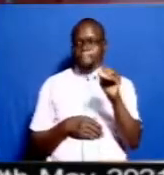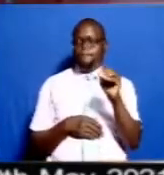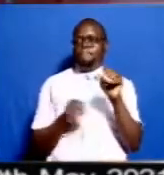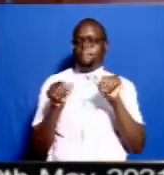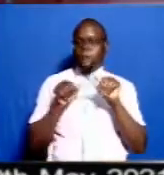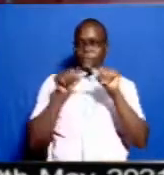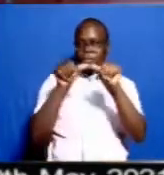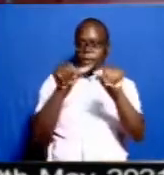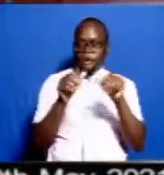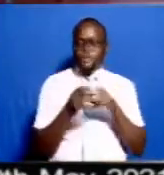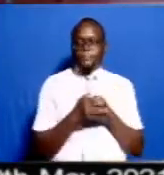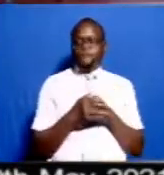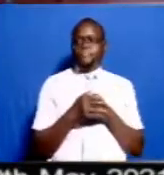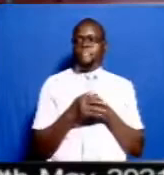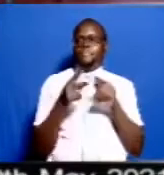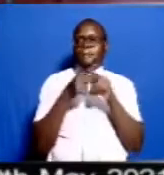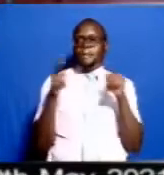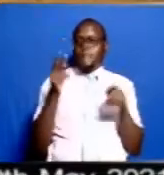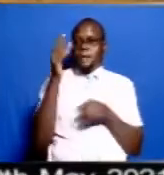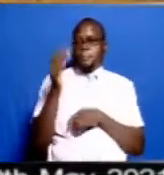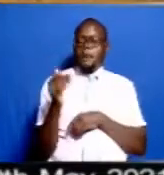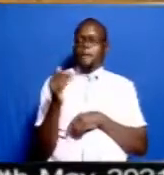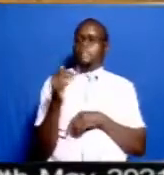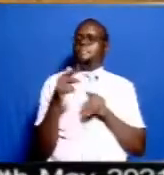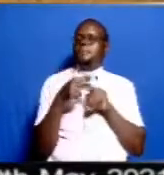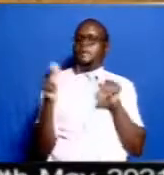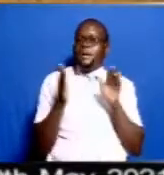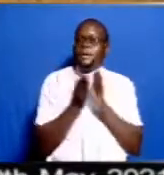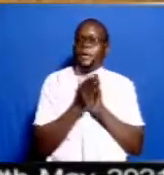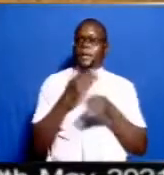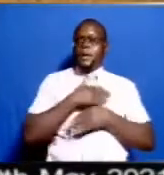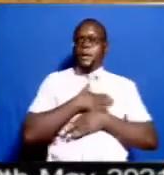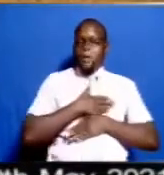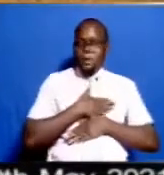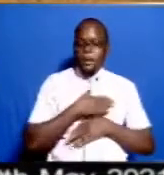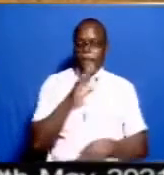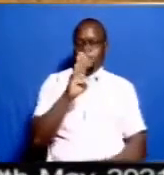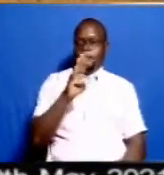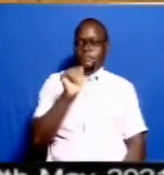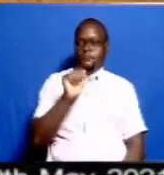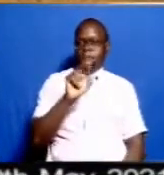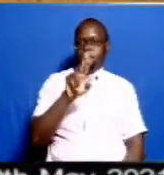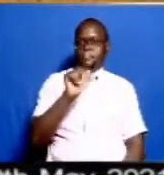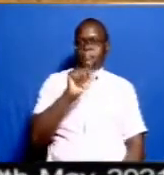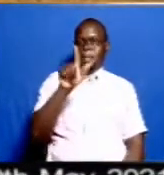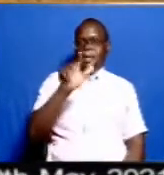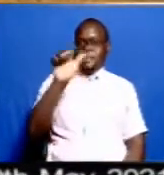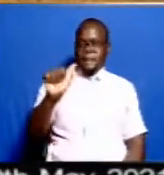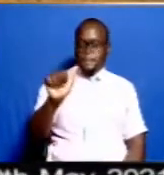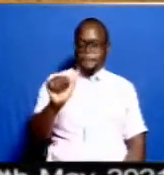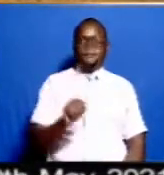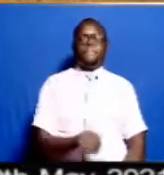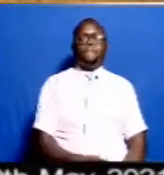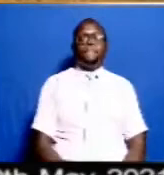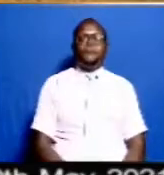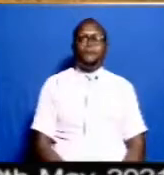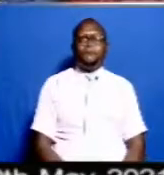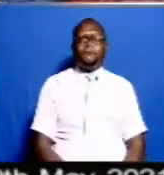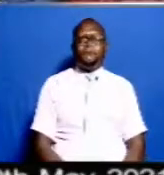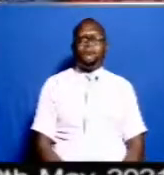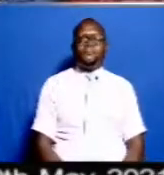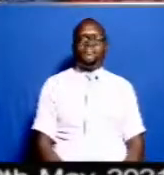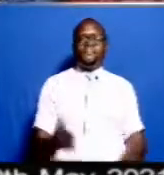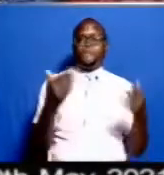on. Let us start with the Honorable Barasa Mutua, member for Kimilili. Thank